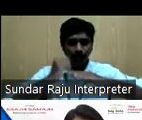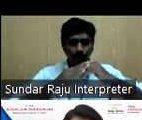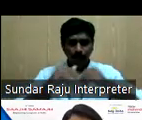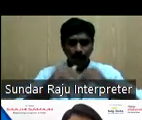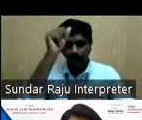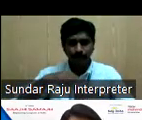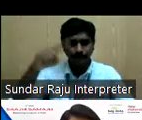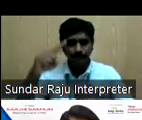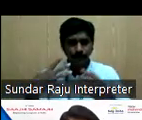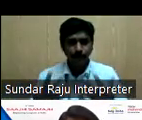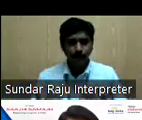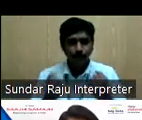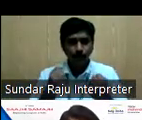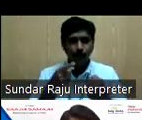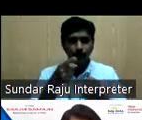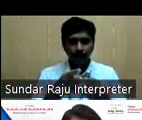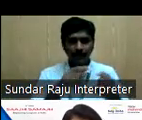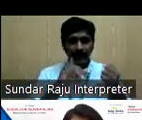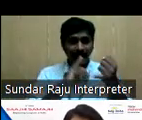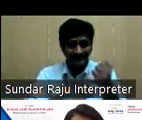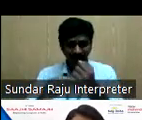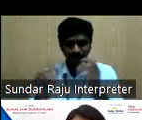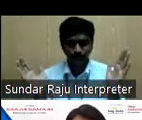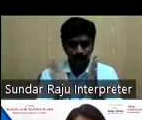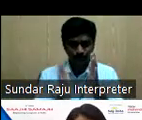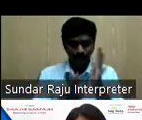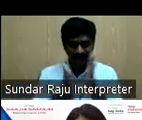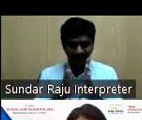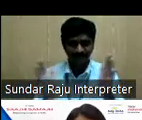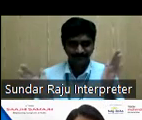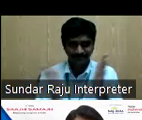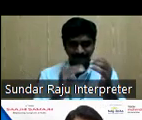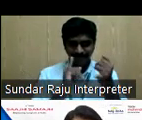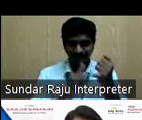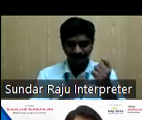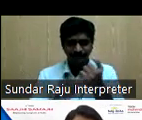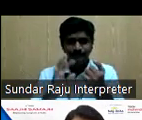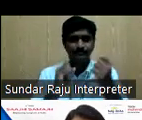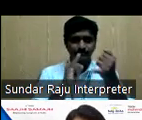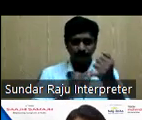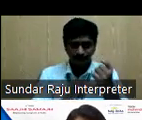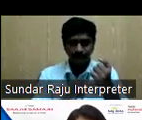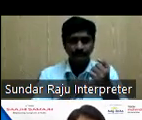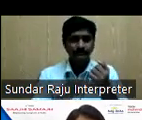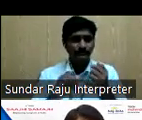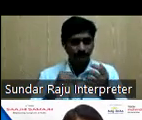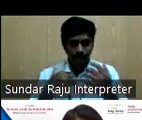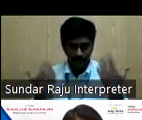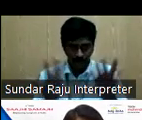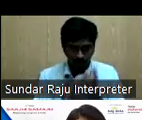India. Through previous editions of Saajhi Samajh, we have had stimulating discussions on issues like women in STEM,